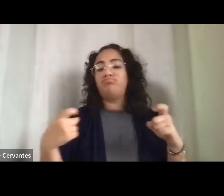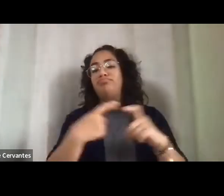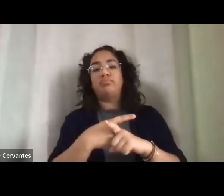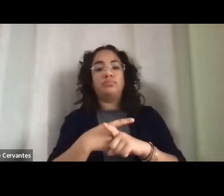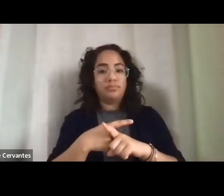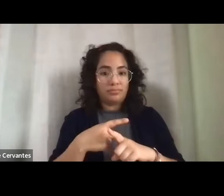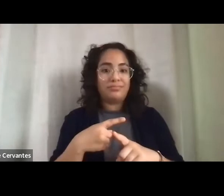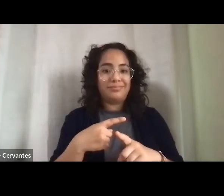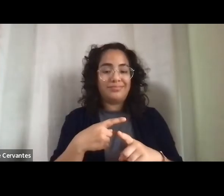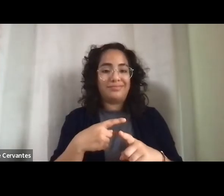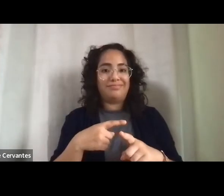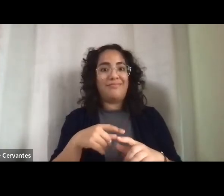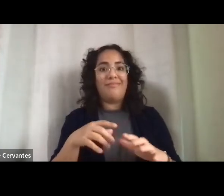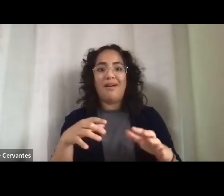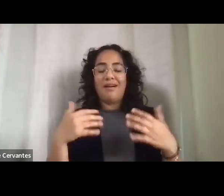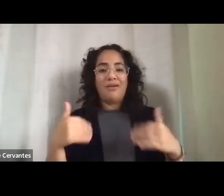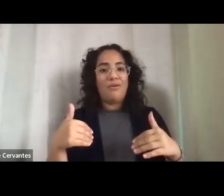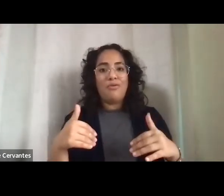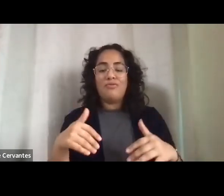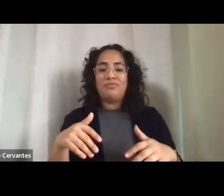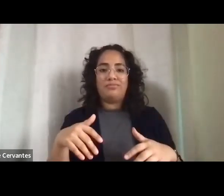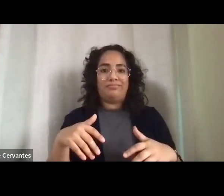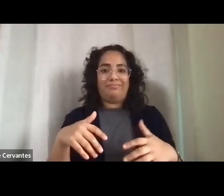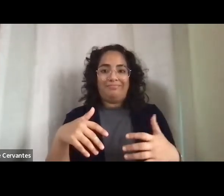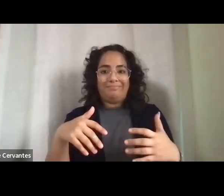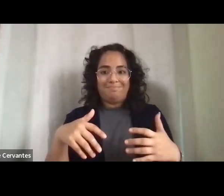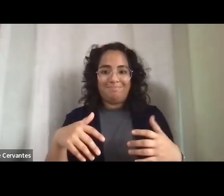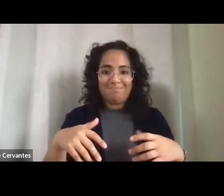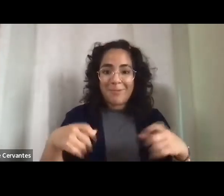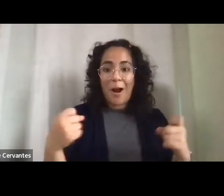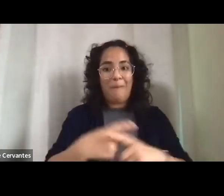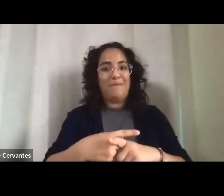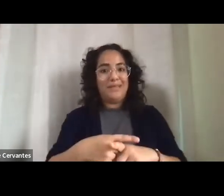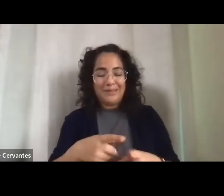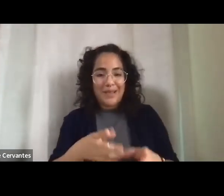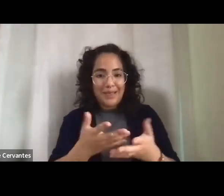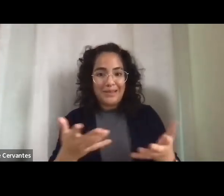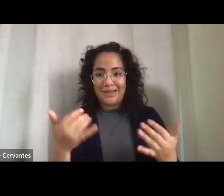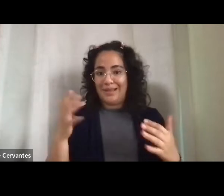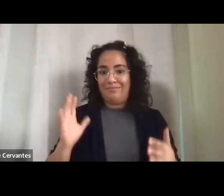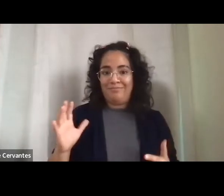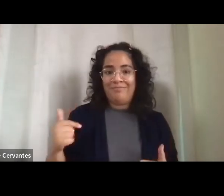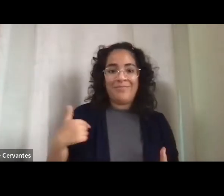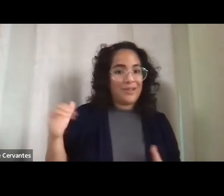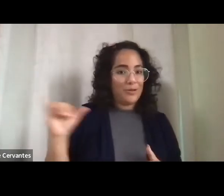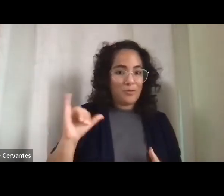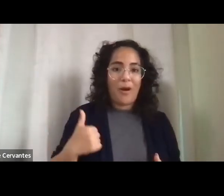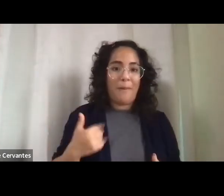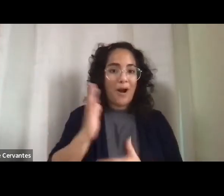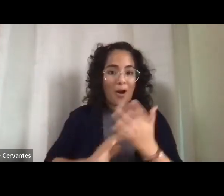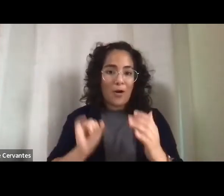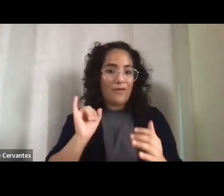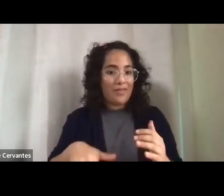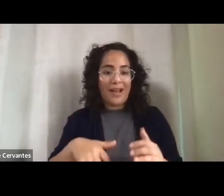COVID recently for the first time. So I'm part of the study that we mentioned before. You will get information on